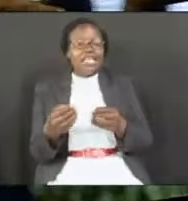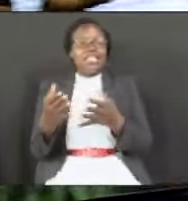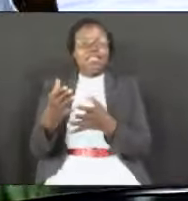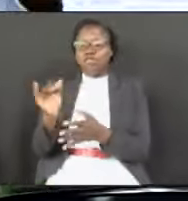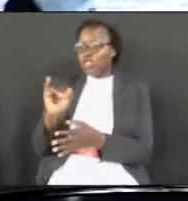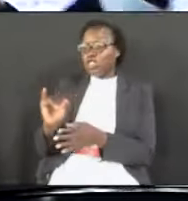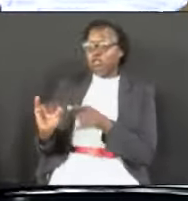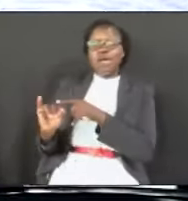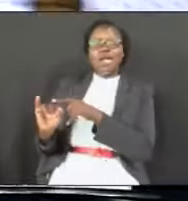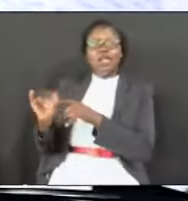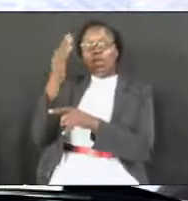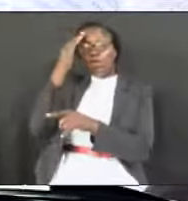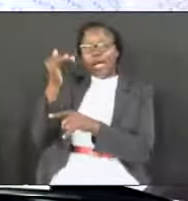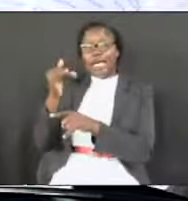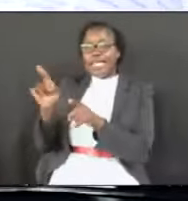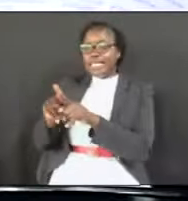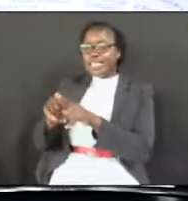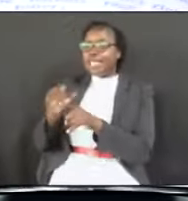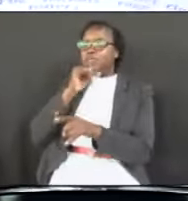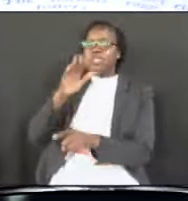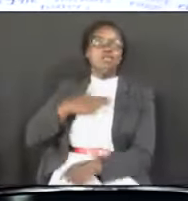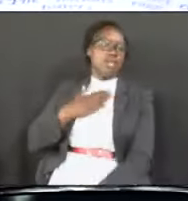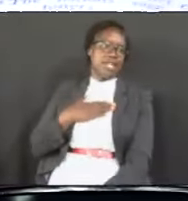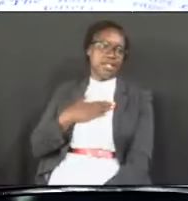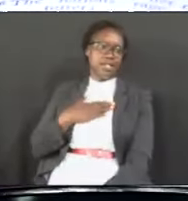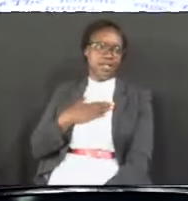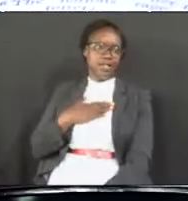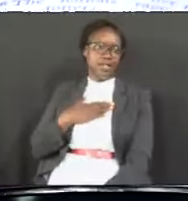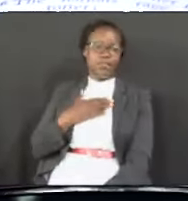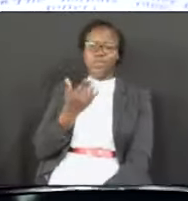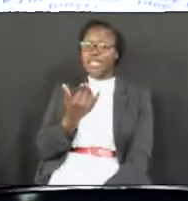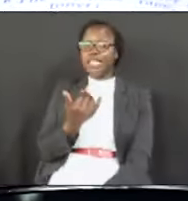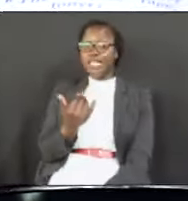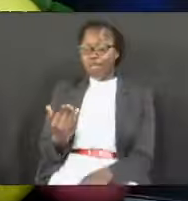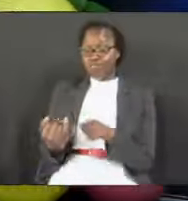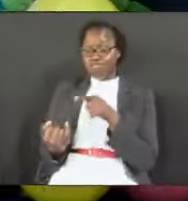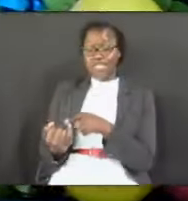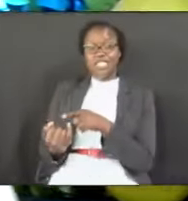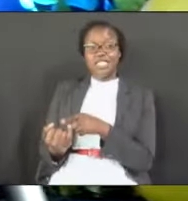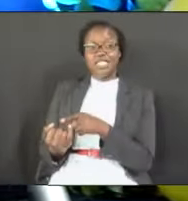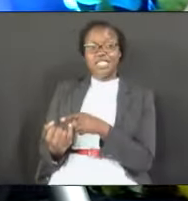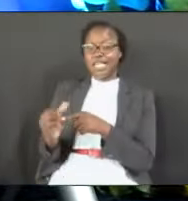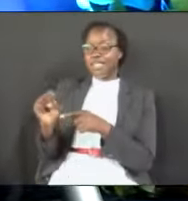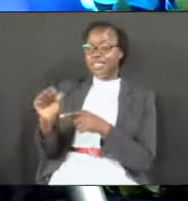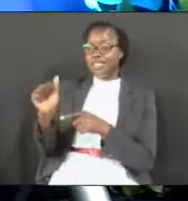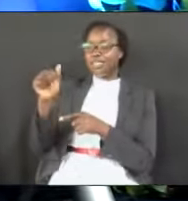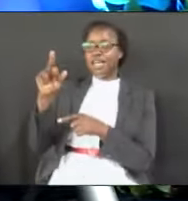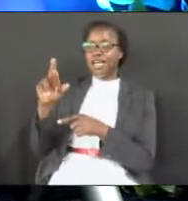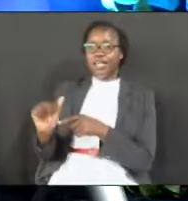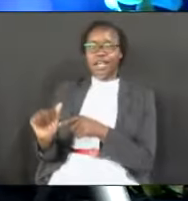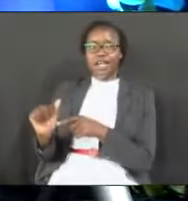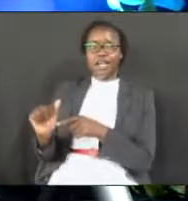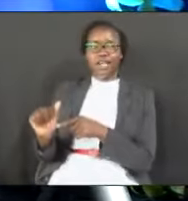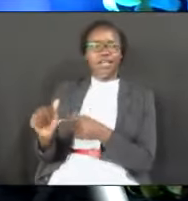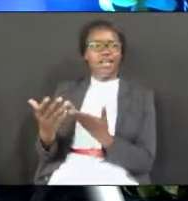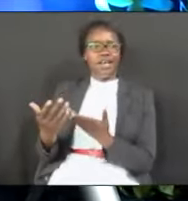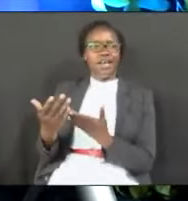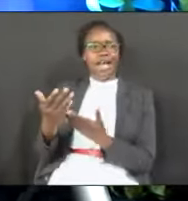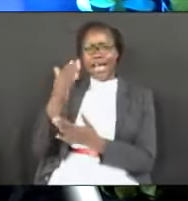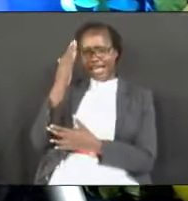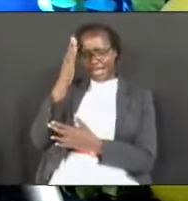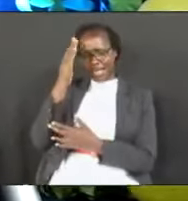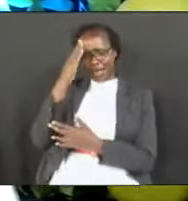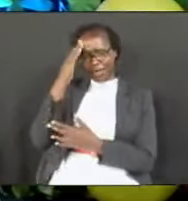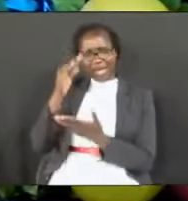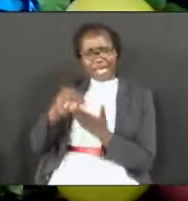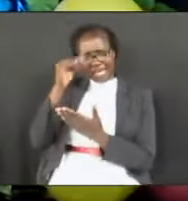Ishmael because he too is my son. Now this one, Sarah discovered. Now let me speak